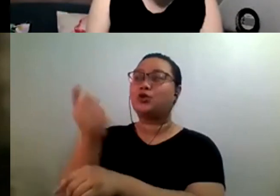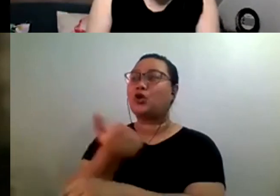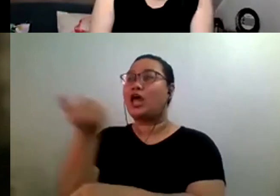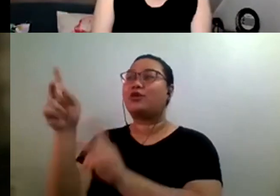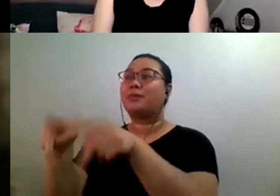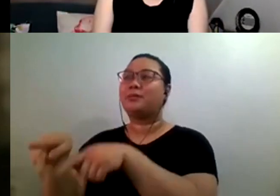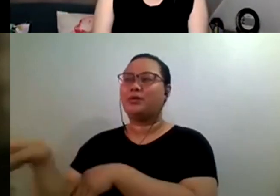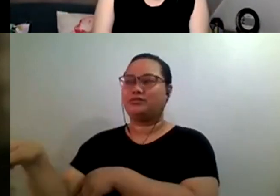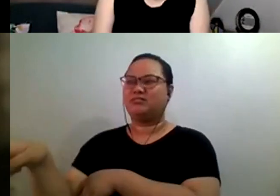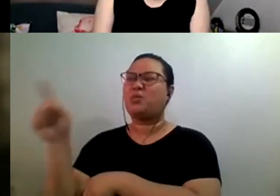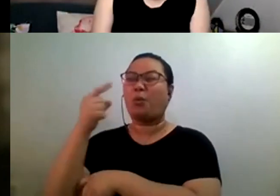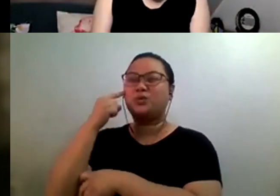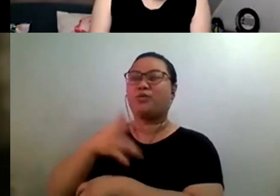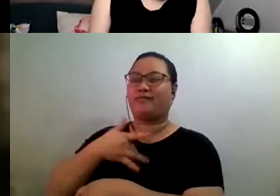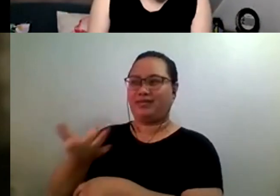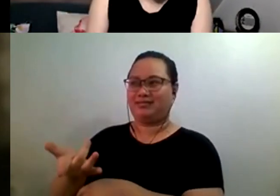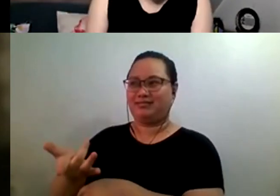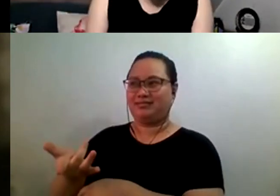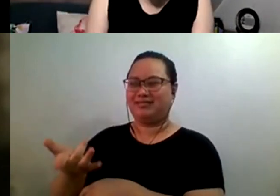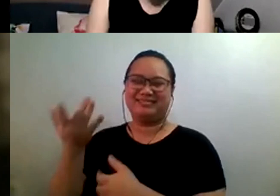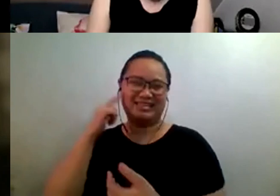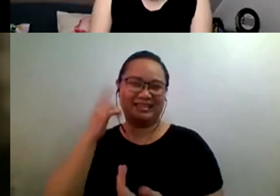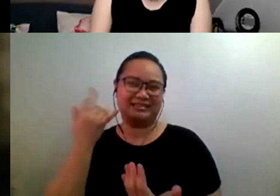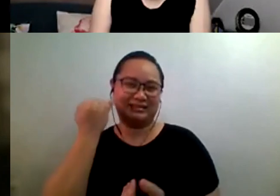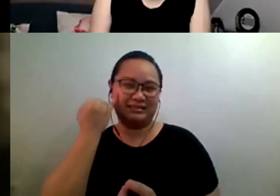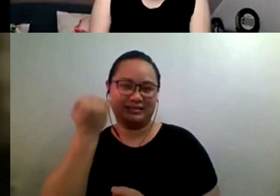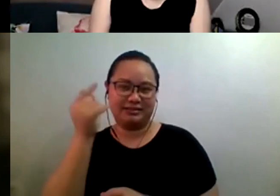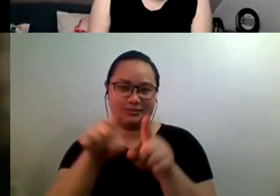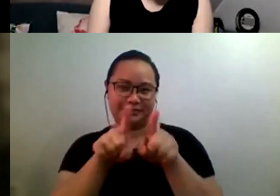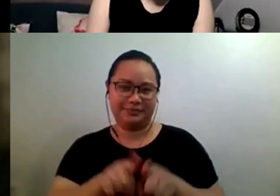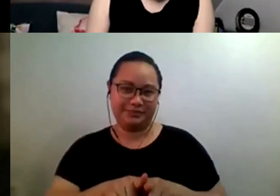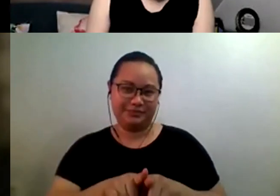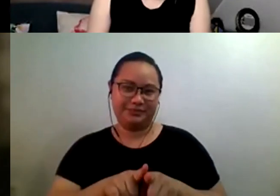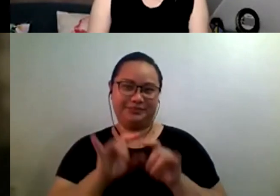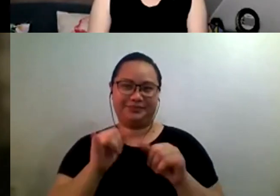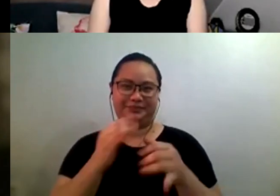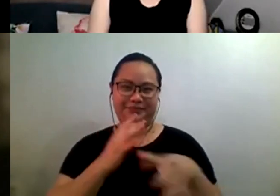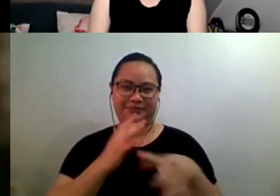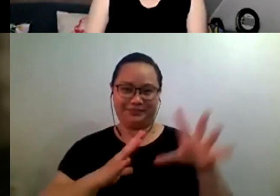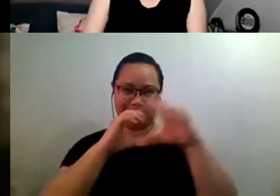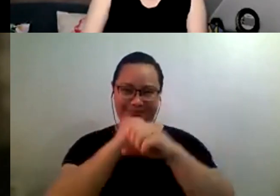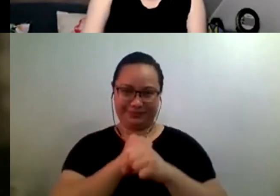friend in a non-sermon manner. So yun po.